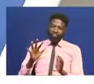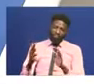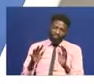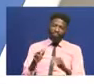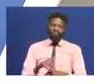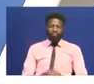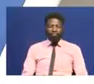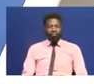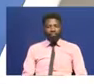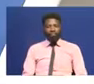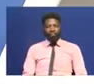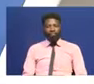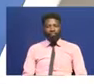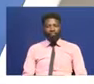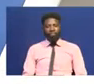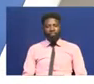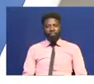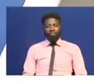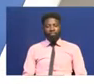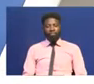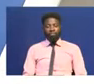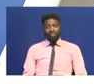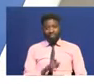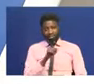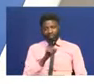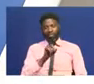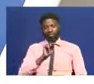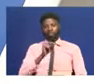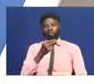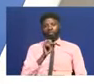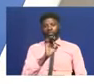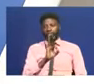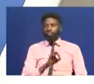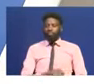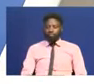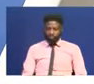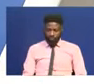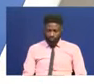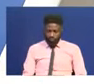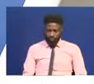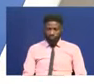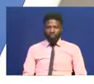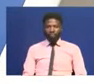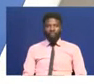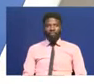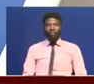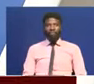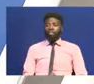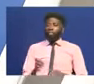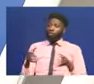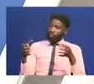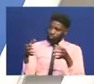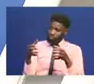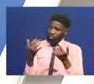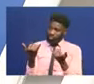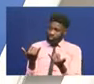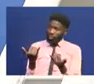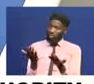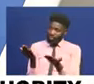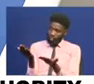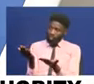1,745? Yes, at the National Health Insurance Fund. At the National Health Insurance Fund? Yes. Those who are in post at the moment,